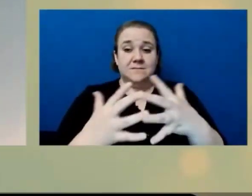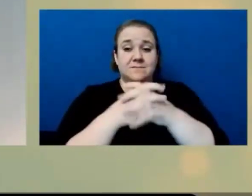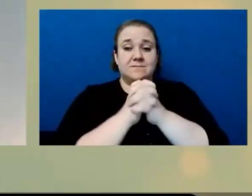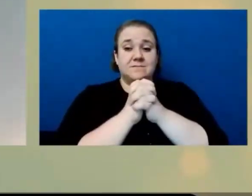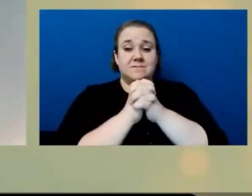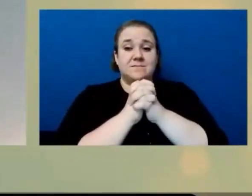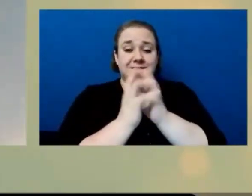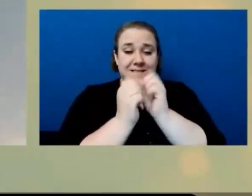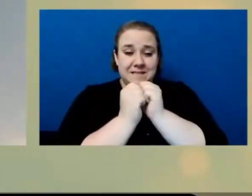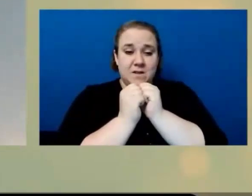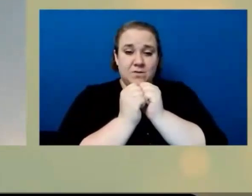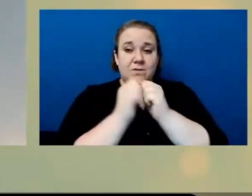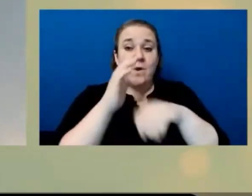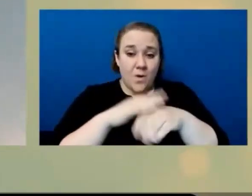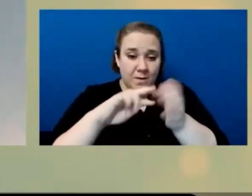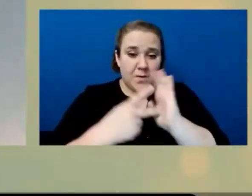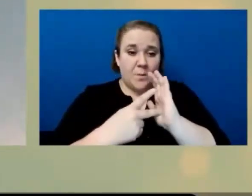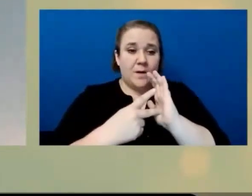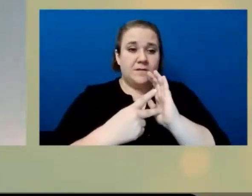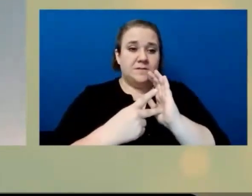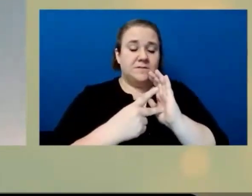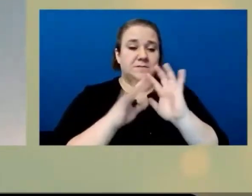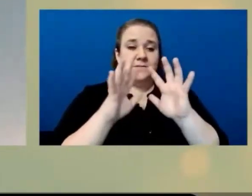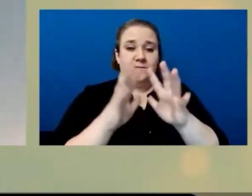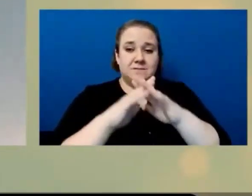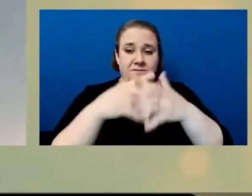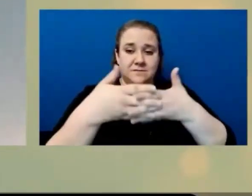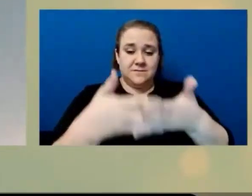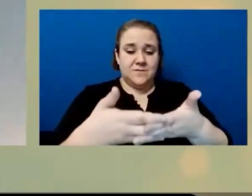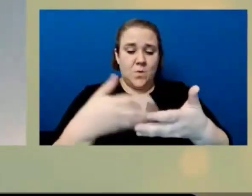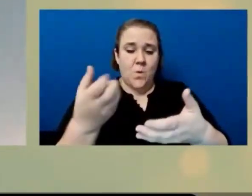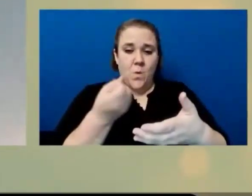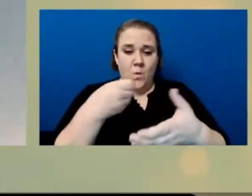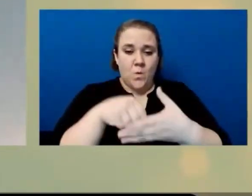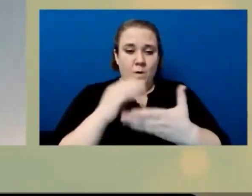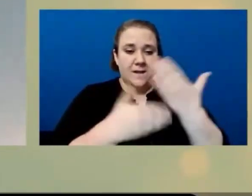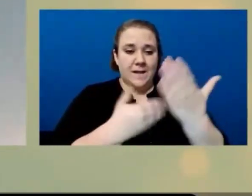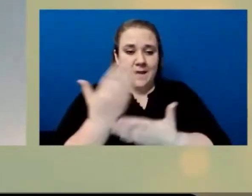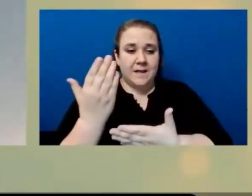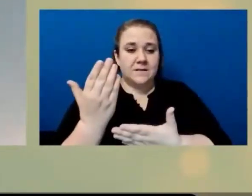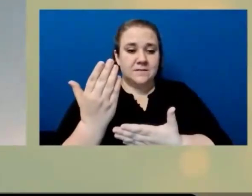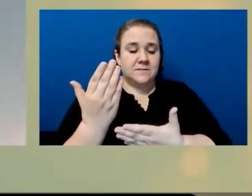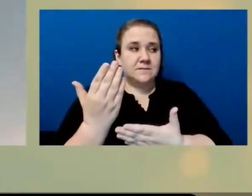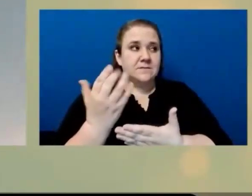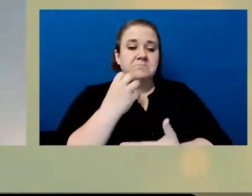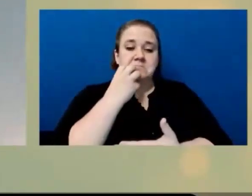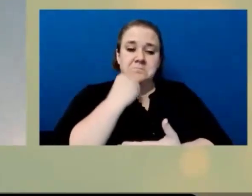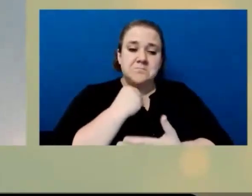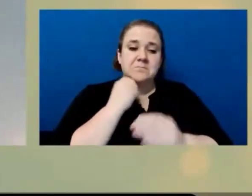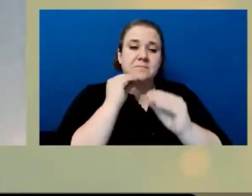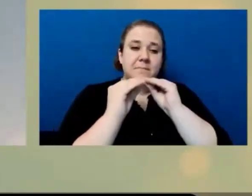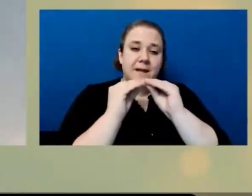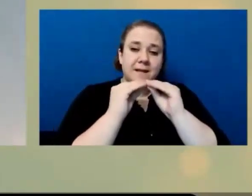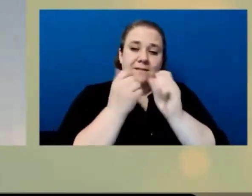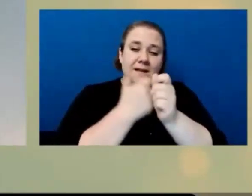And what if every join in the weaving is where the power lies that will make us all free, tangled up